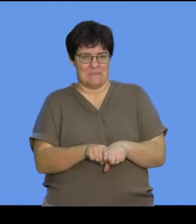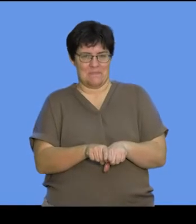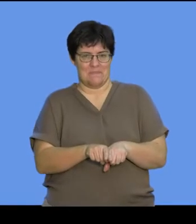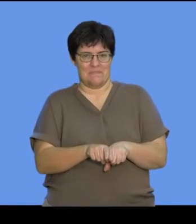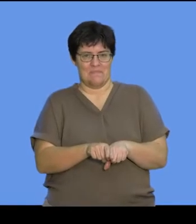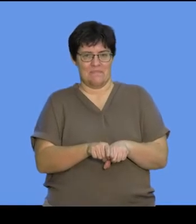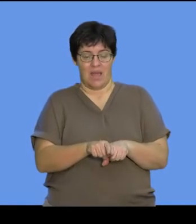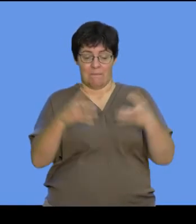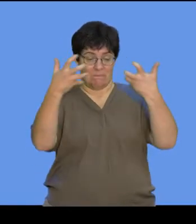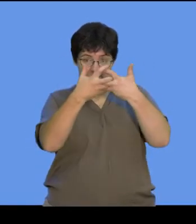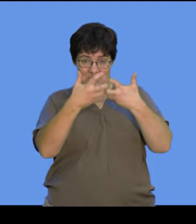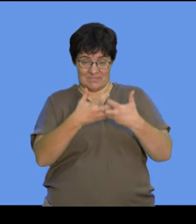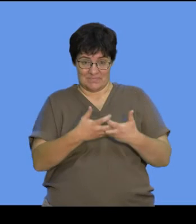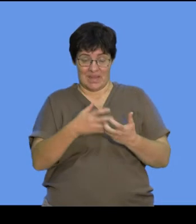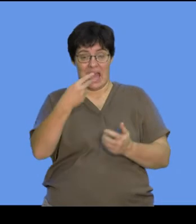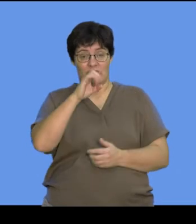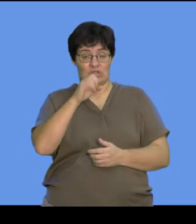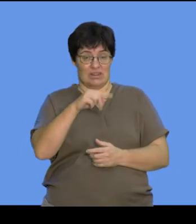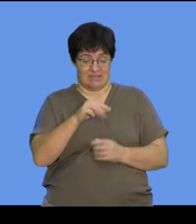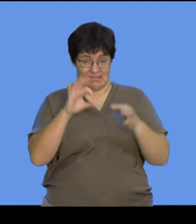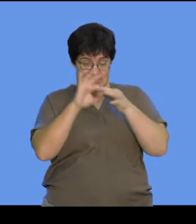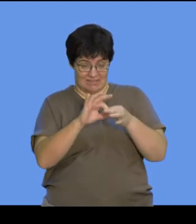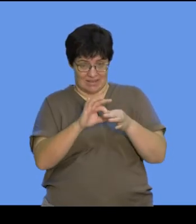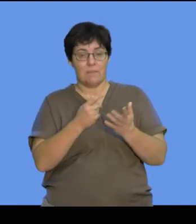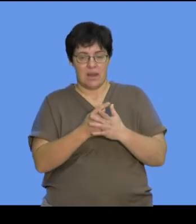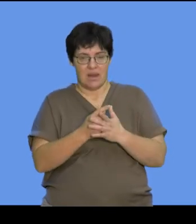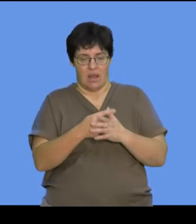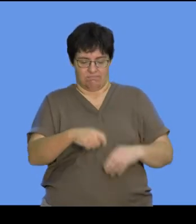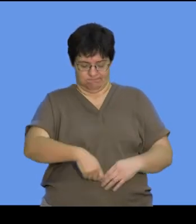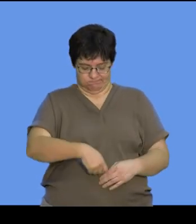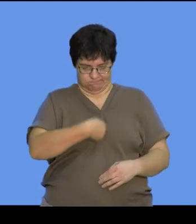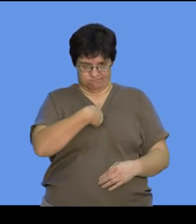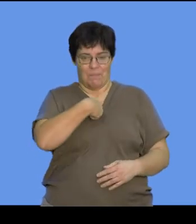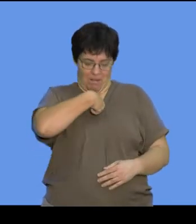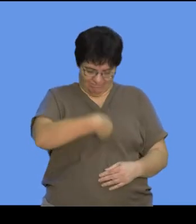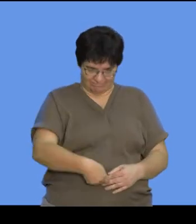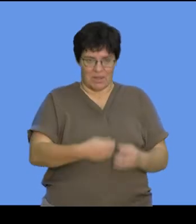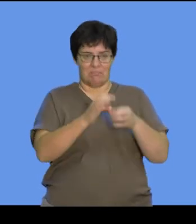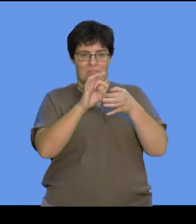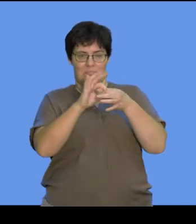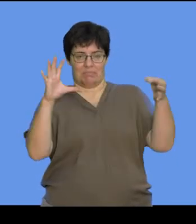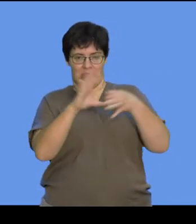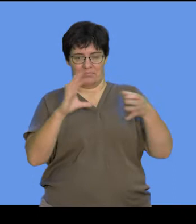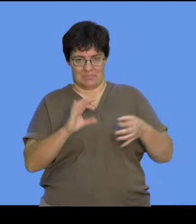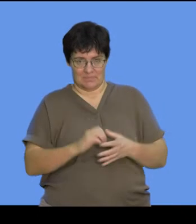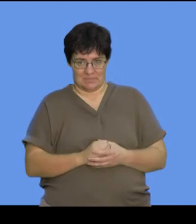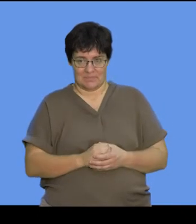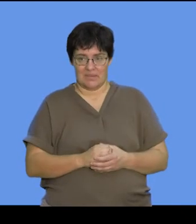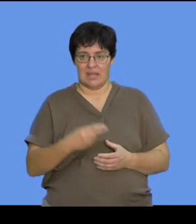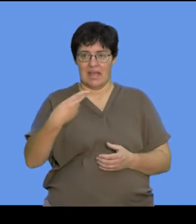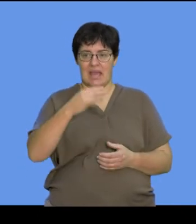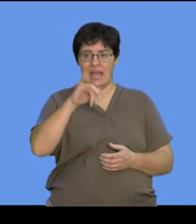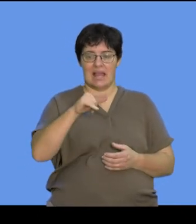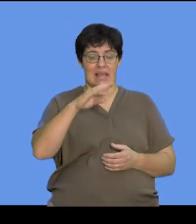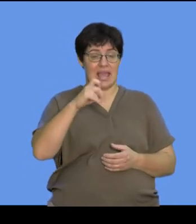held together by hydrogen bonds, and these bonds need to be broken up. So we have an enzyme called